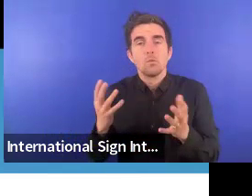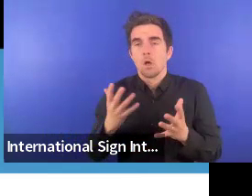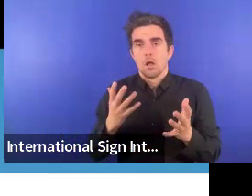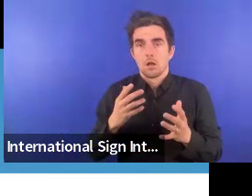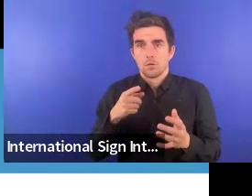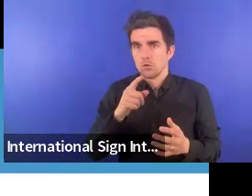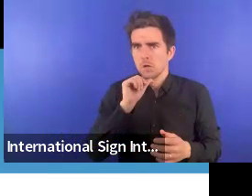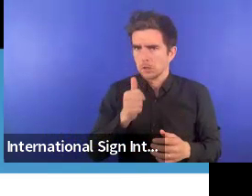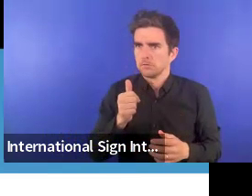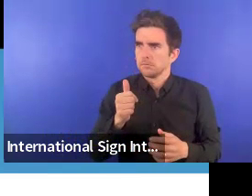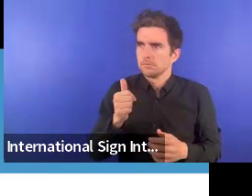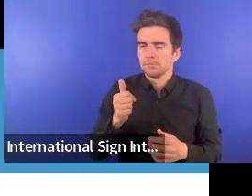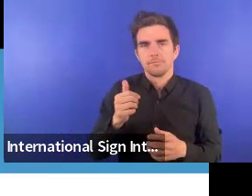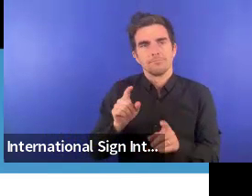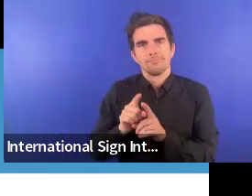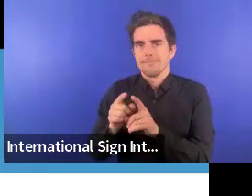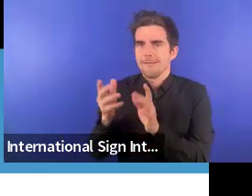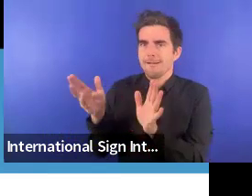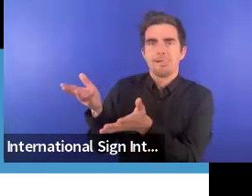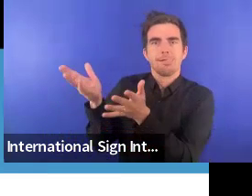also persistent.